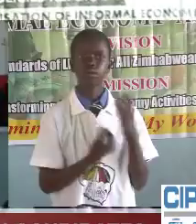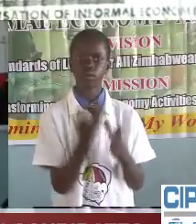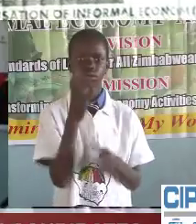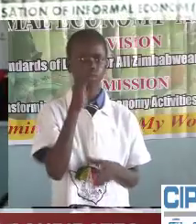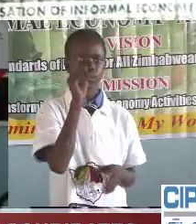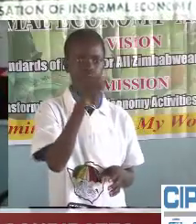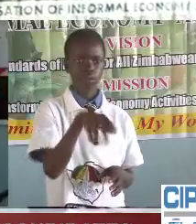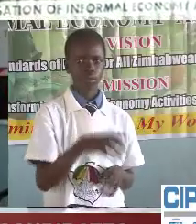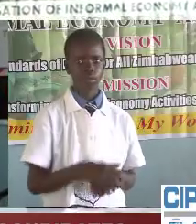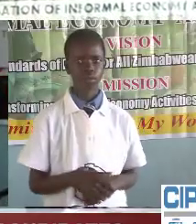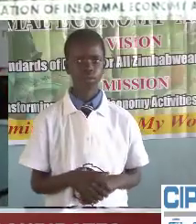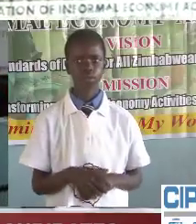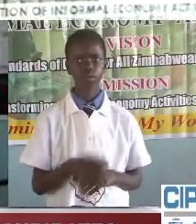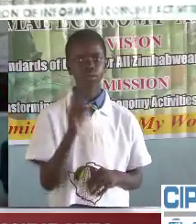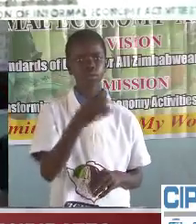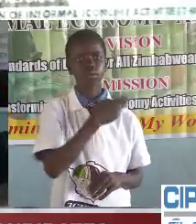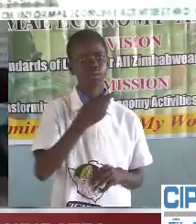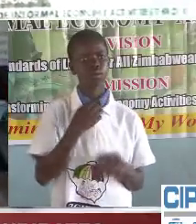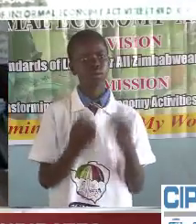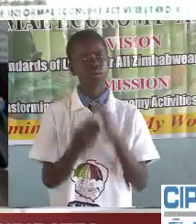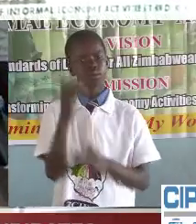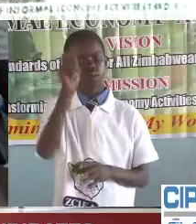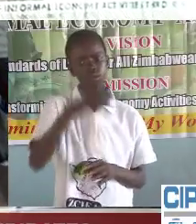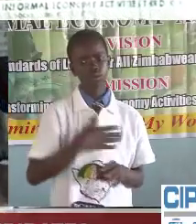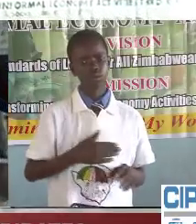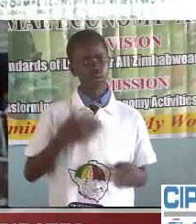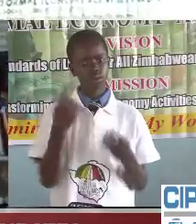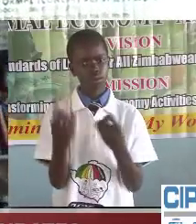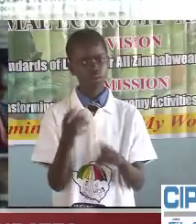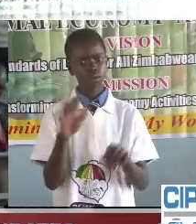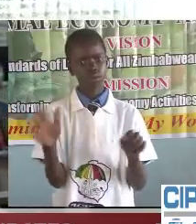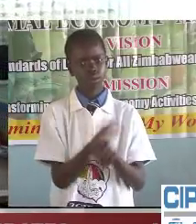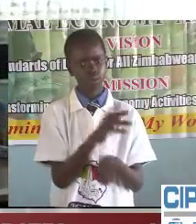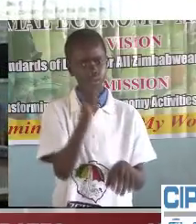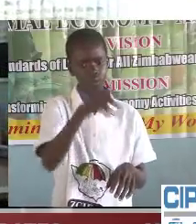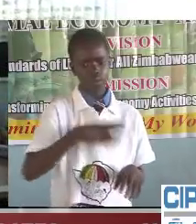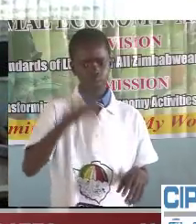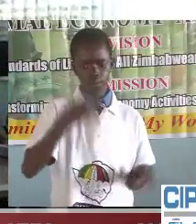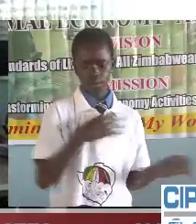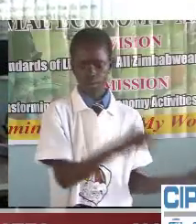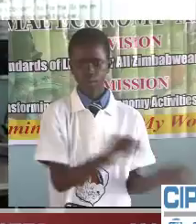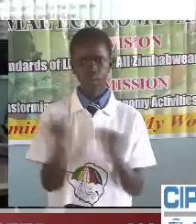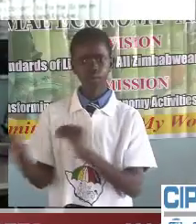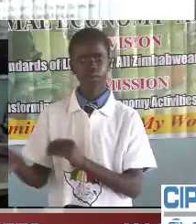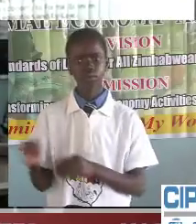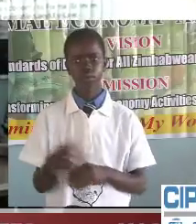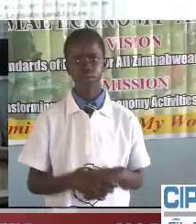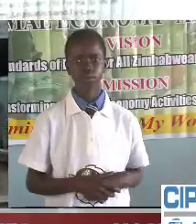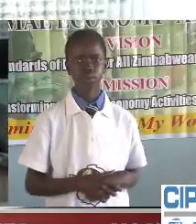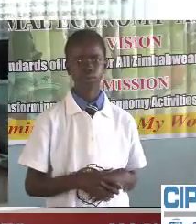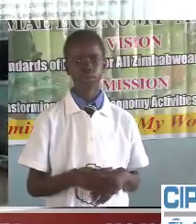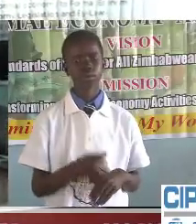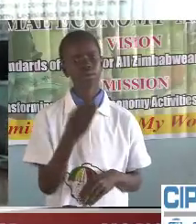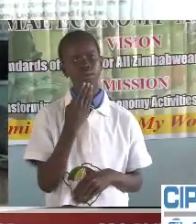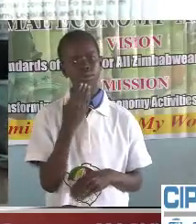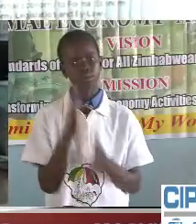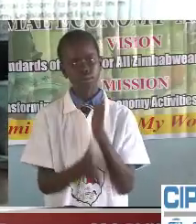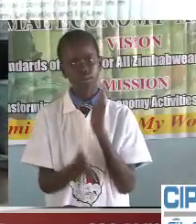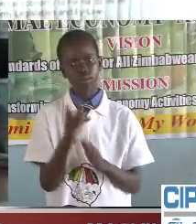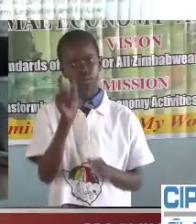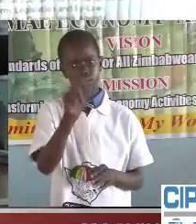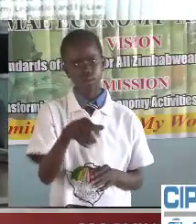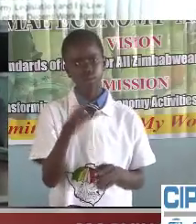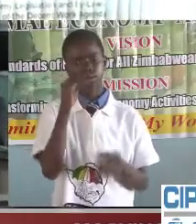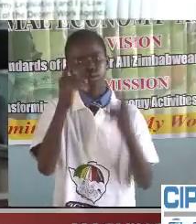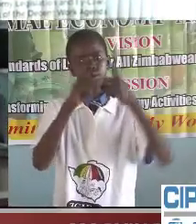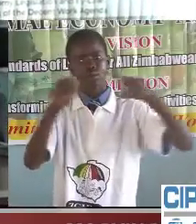spaces. We have a voice in our own space. I'm going to lead a song. This song will give a